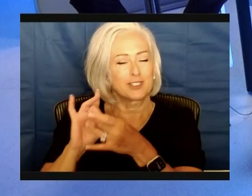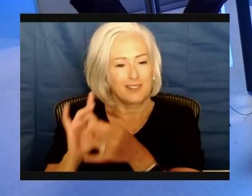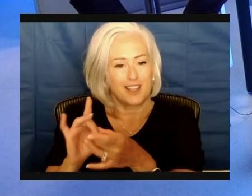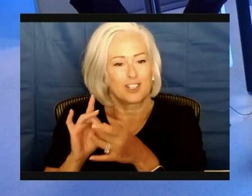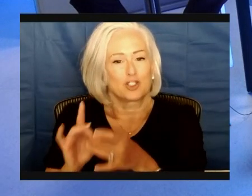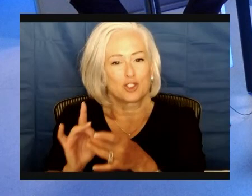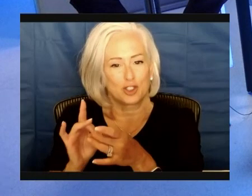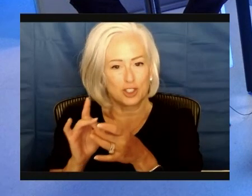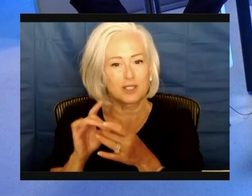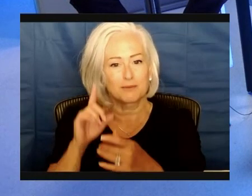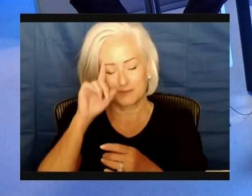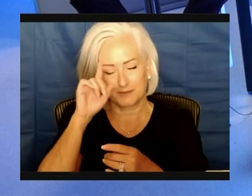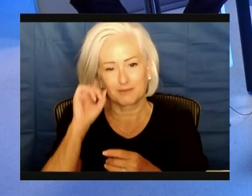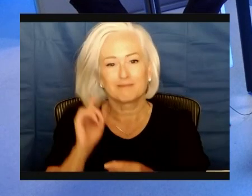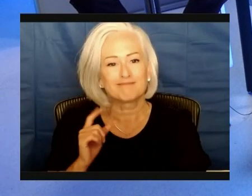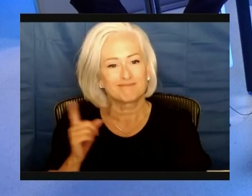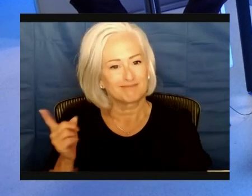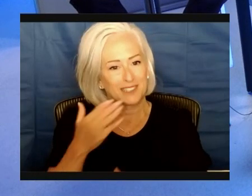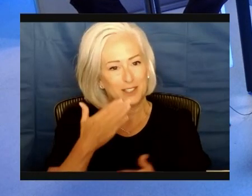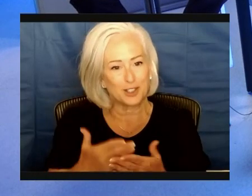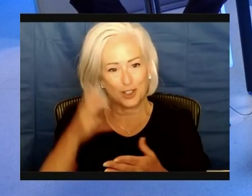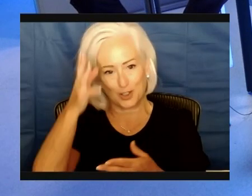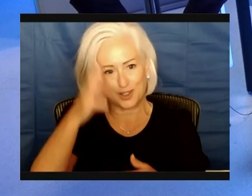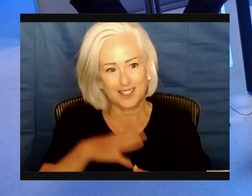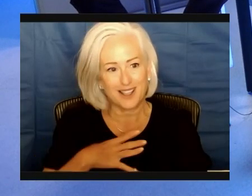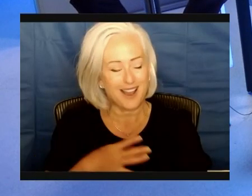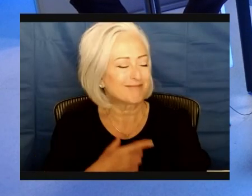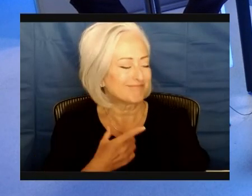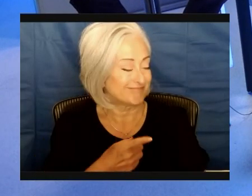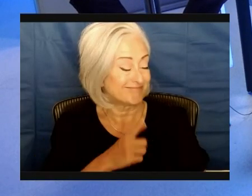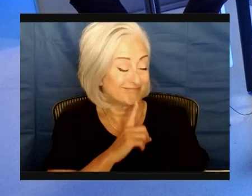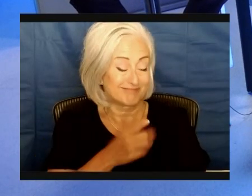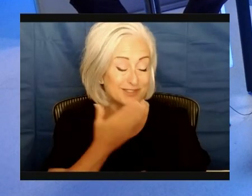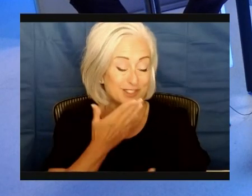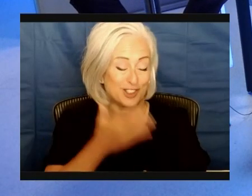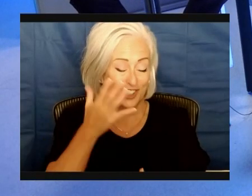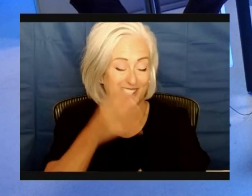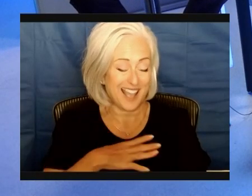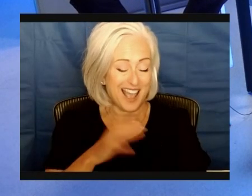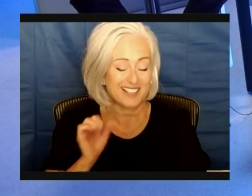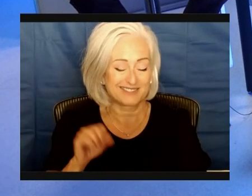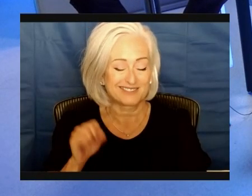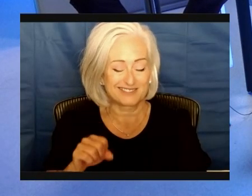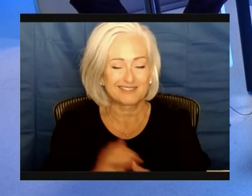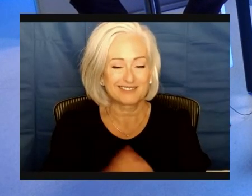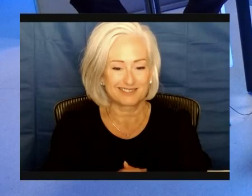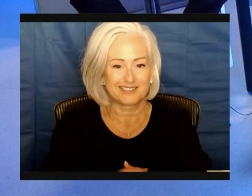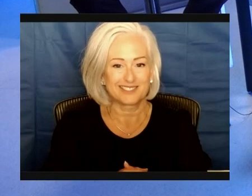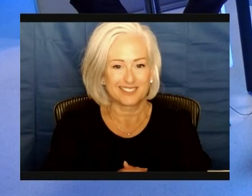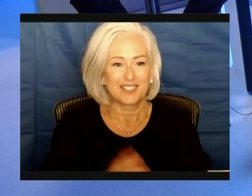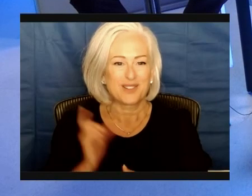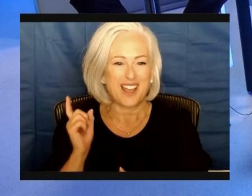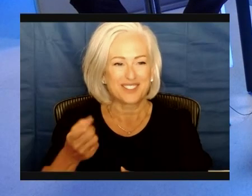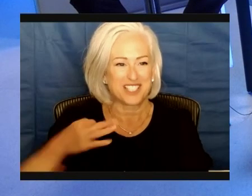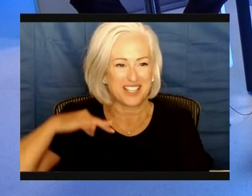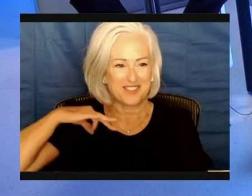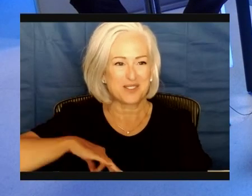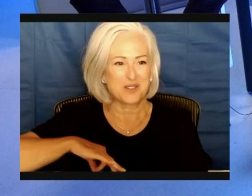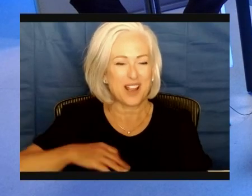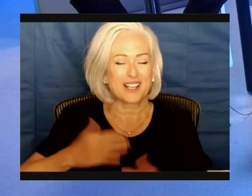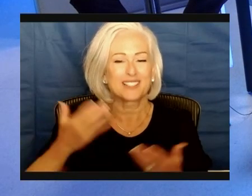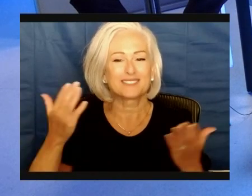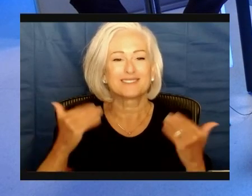he's a pretty good guy, actually, huh? Yes, he is a really good guy. Yeah, yeah. We have to give him some credit now. Dr. Mengistu, did I say it